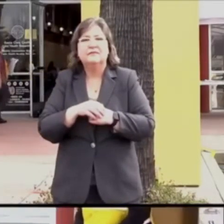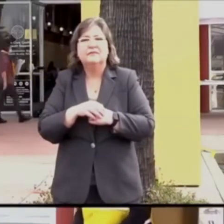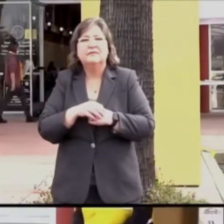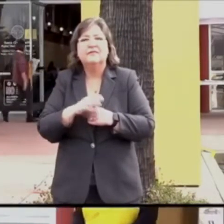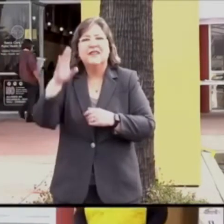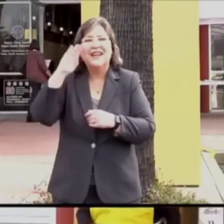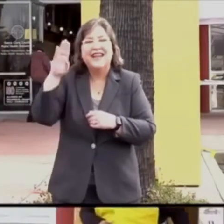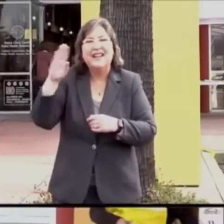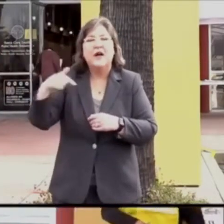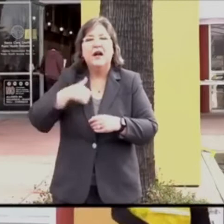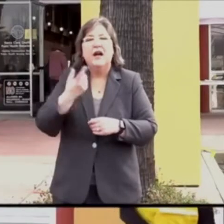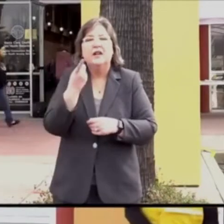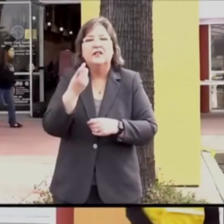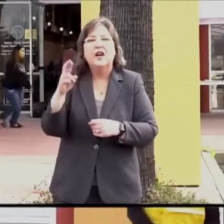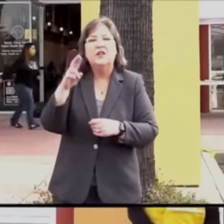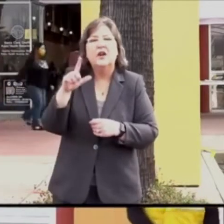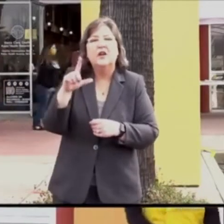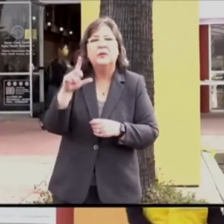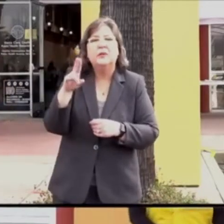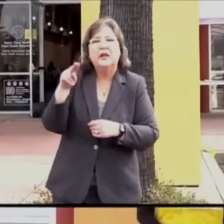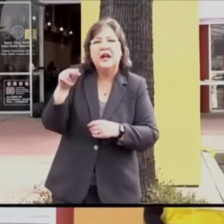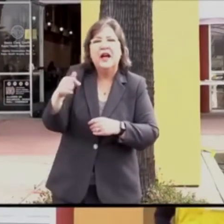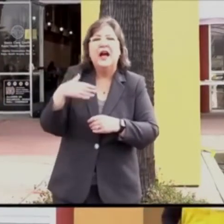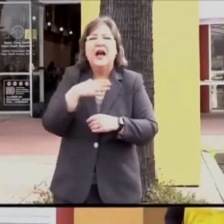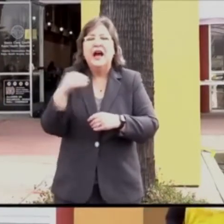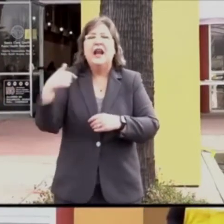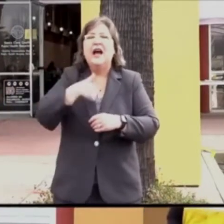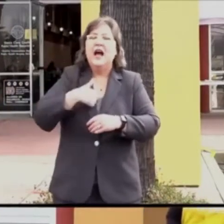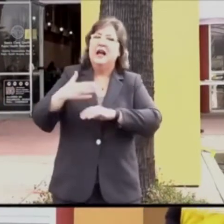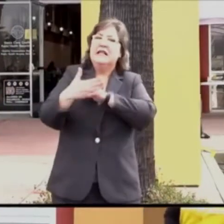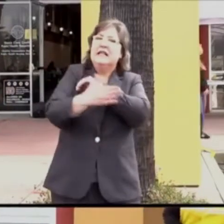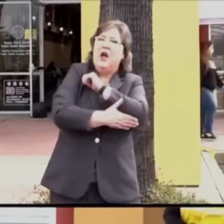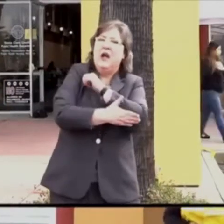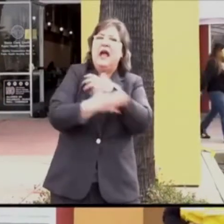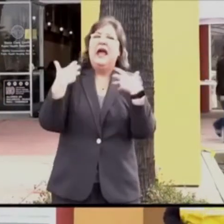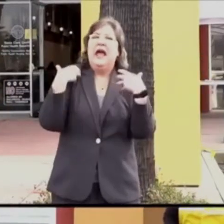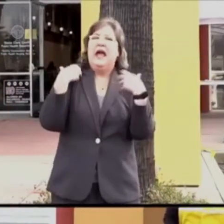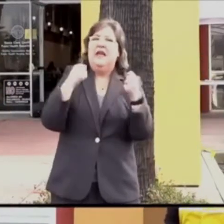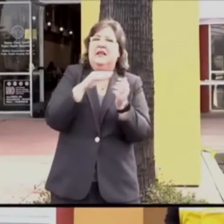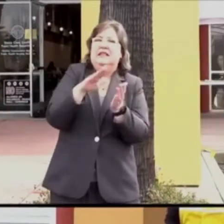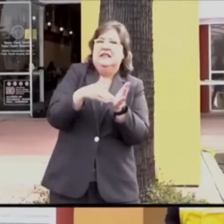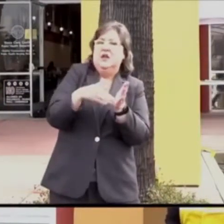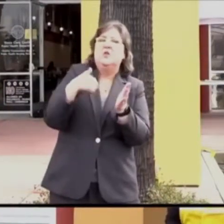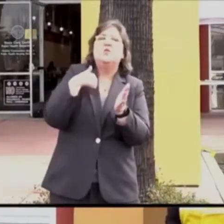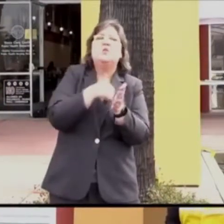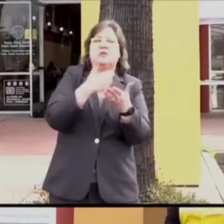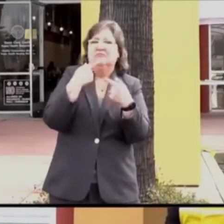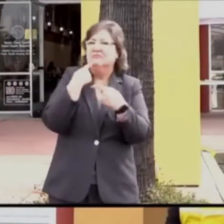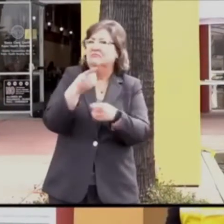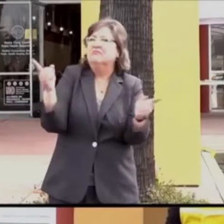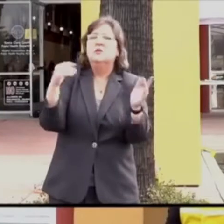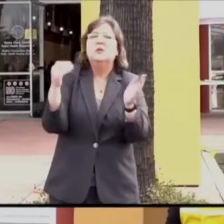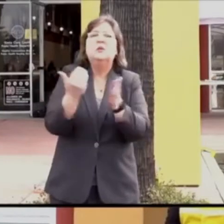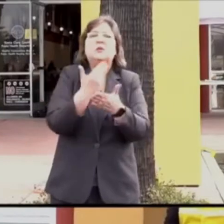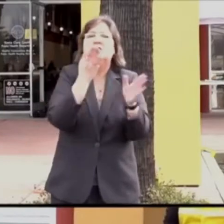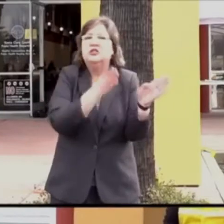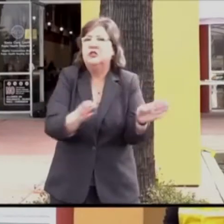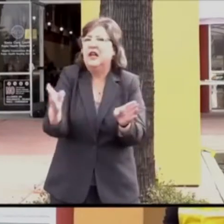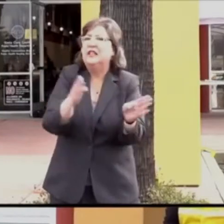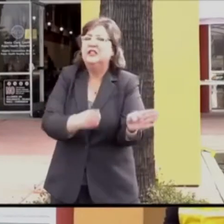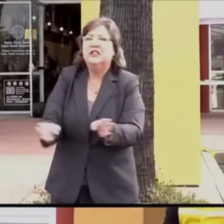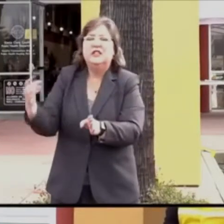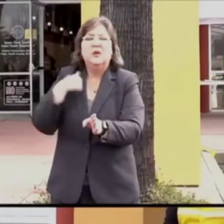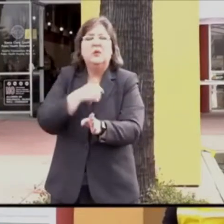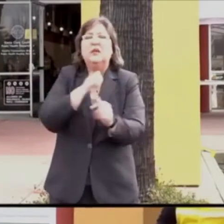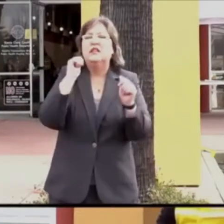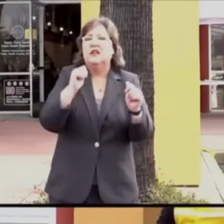Thank you all for being here. This week, our county health system is announcing a new strategy to bring vaccination resources to our hardest hit